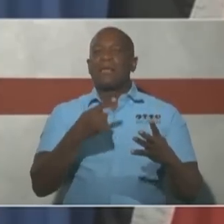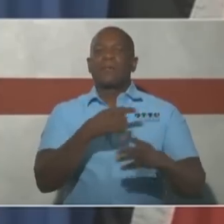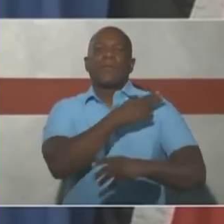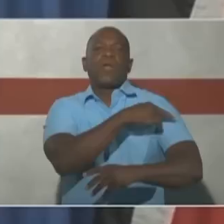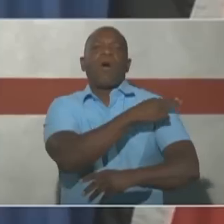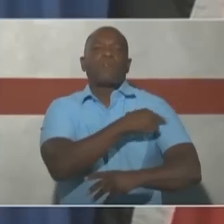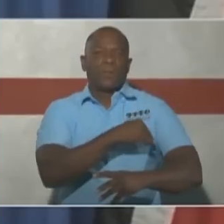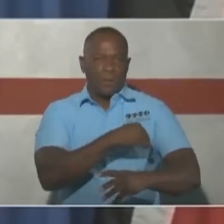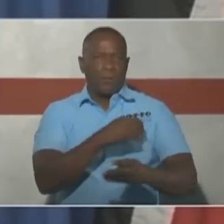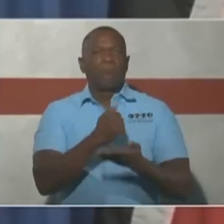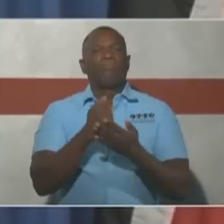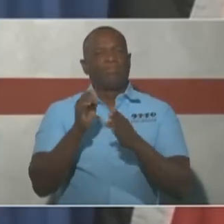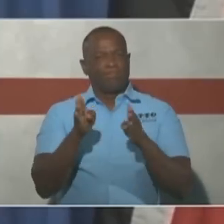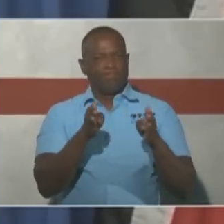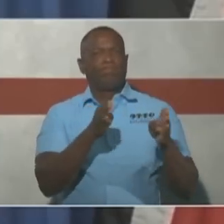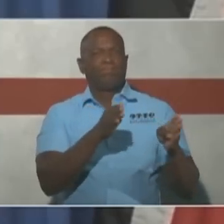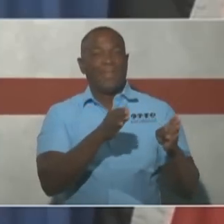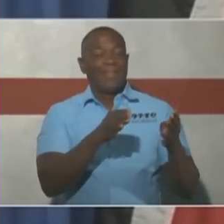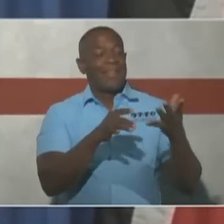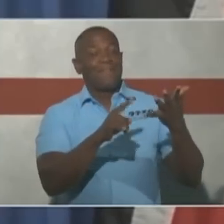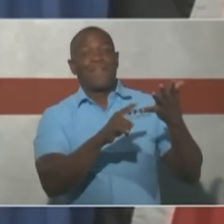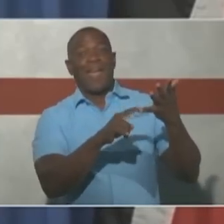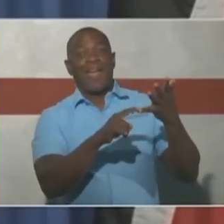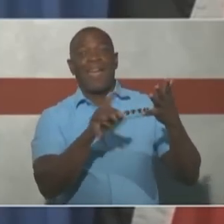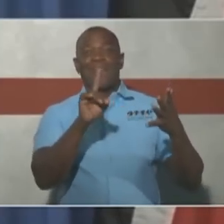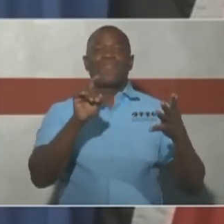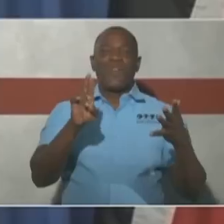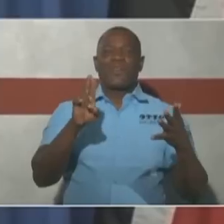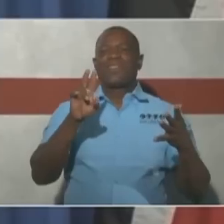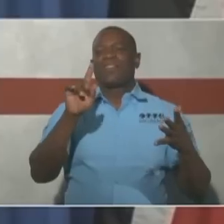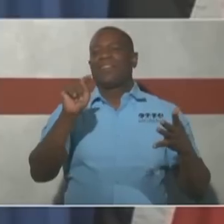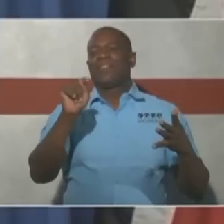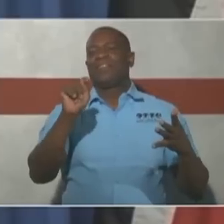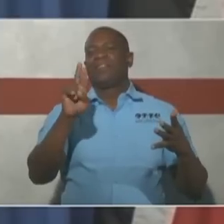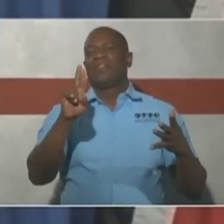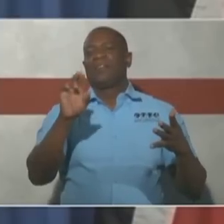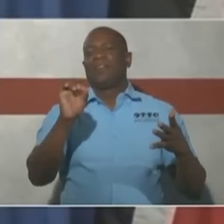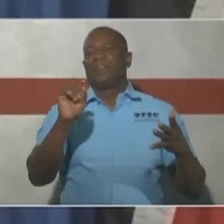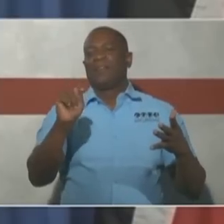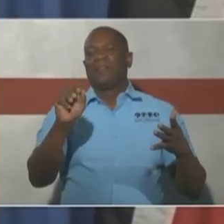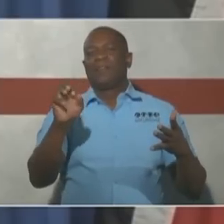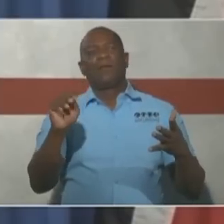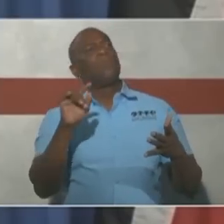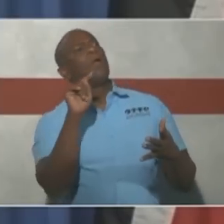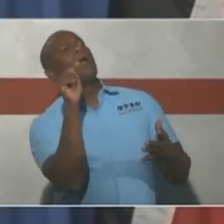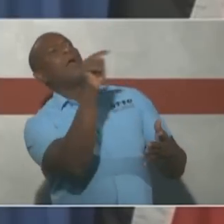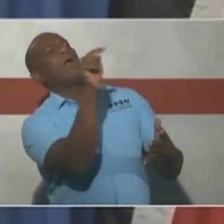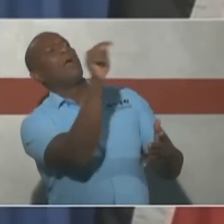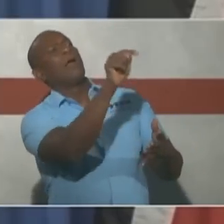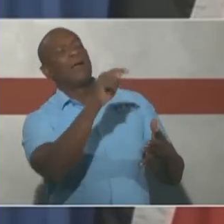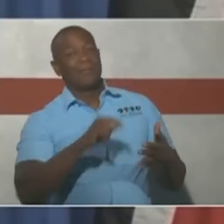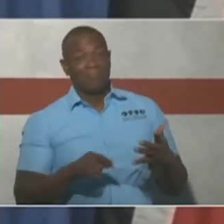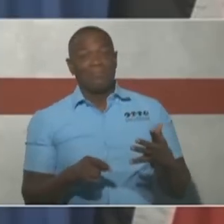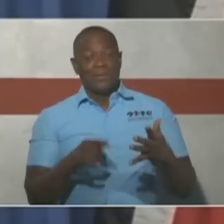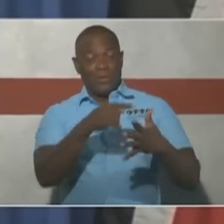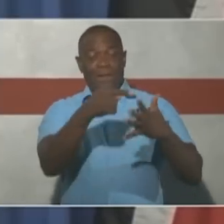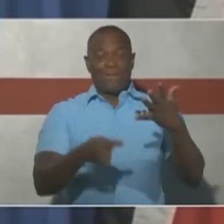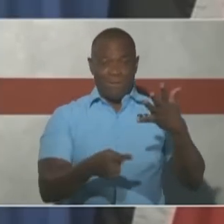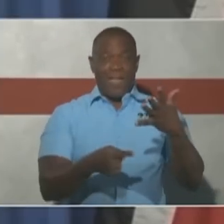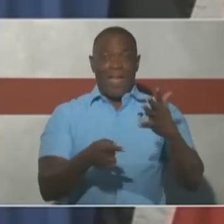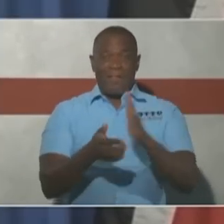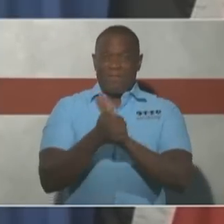situations, and between these four officers. And Dr. Trotman is here with us, way down there. So this morning we're going to hear from the